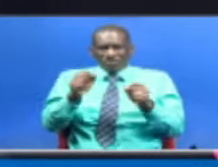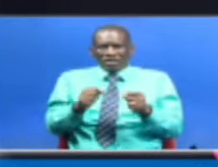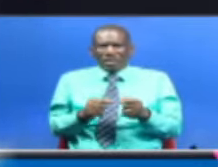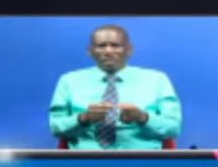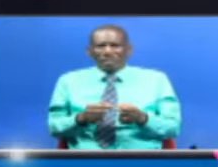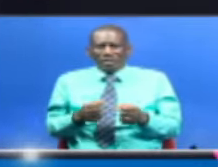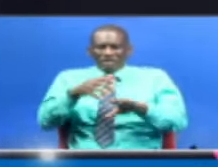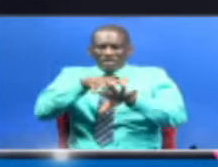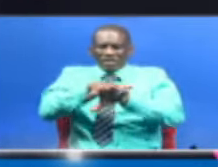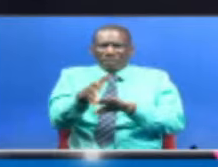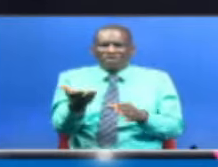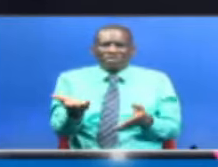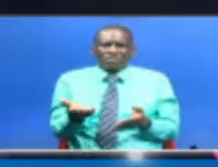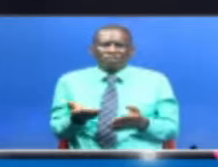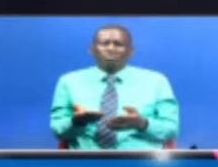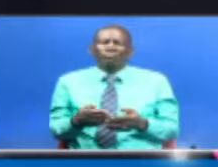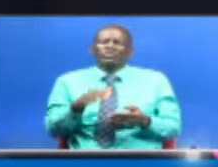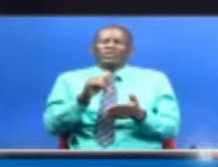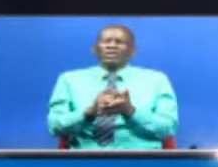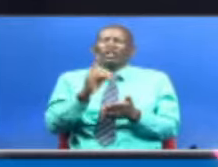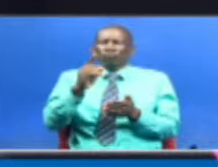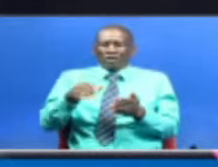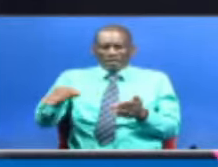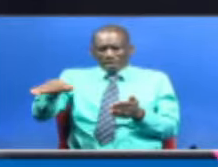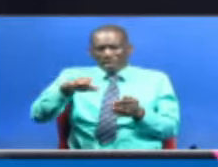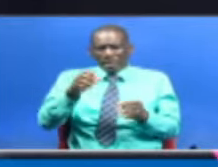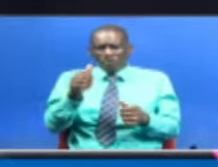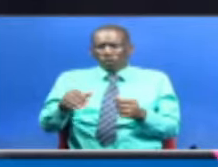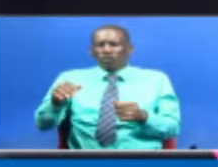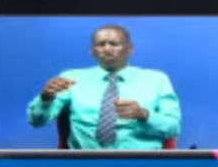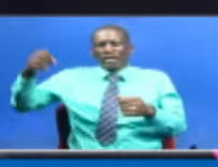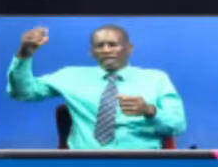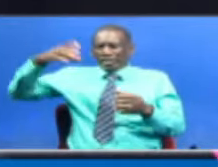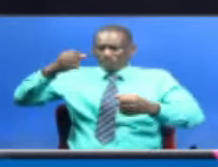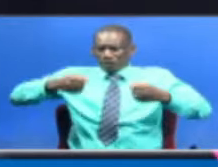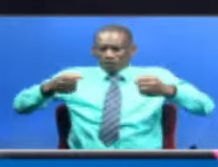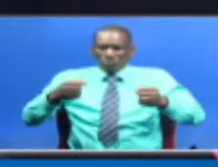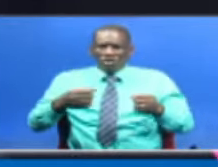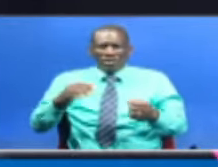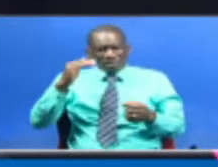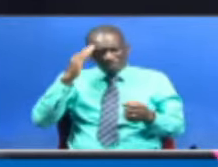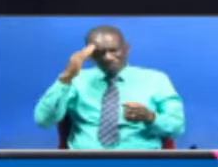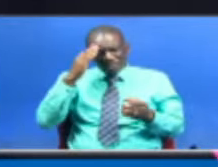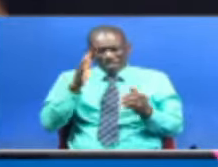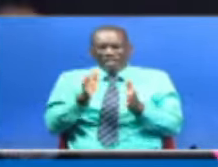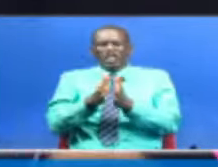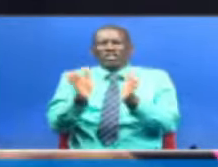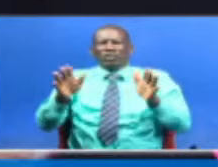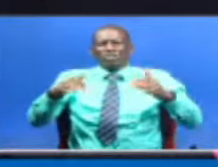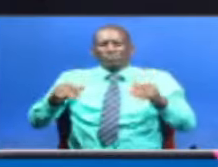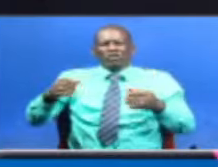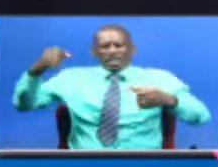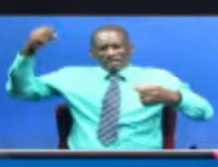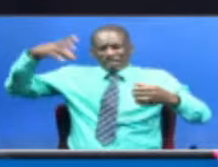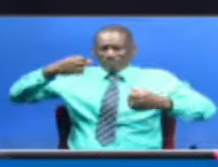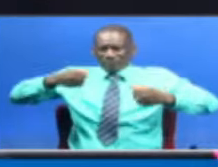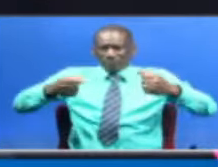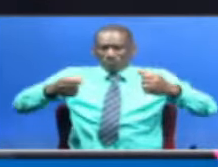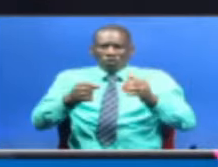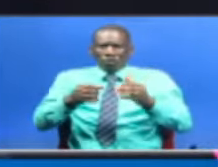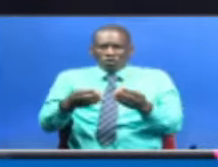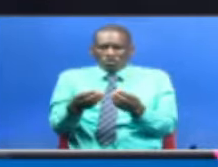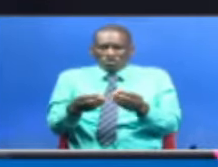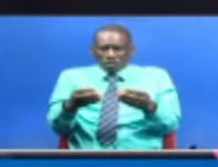into that. So that's one space around e-mobility. And just thinking a little bit wider around e-mobility other than just